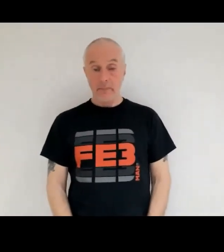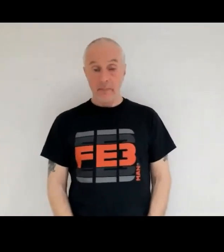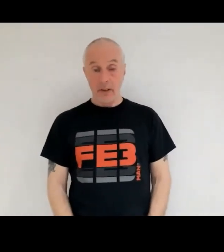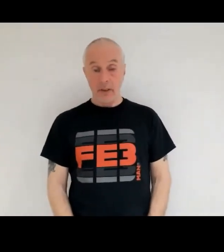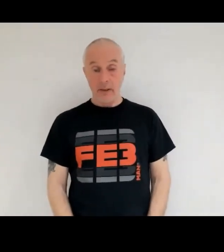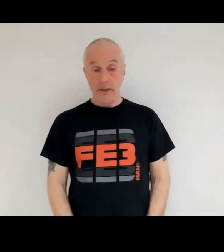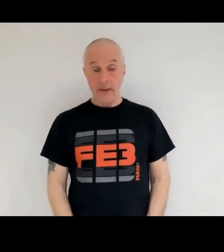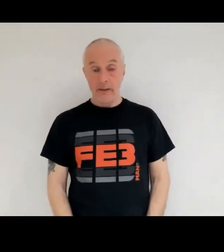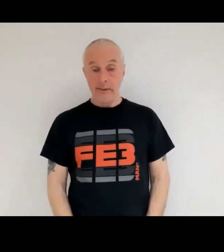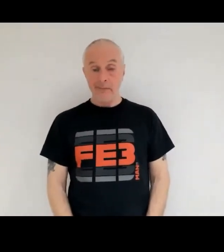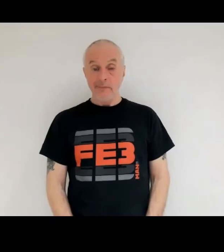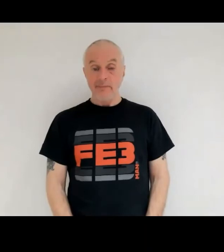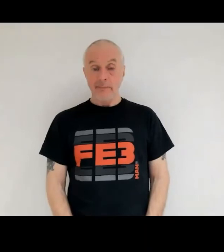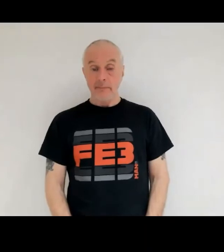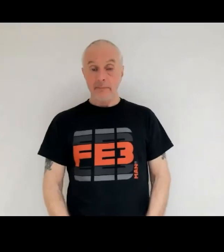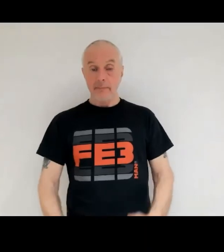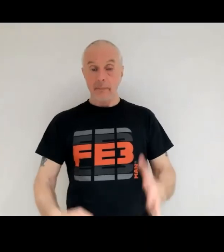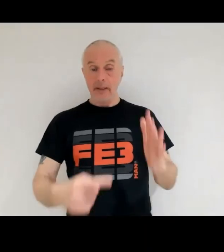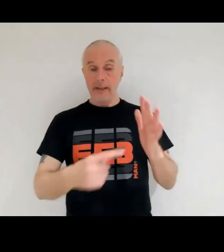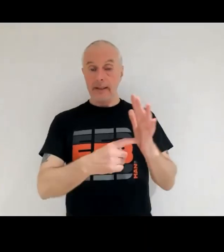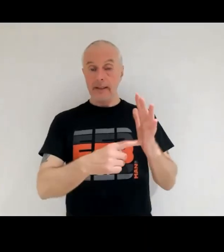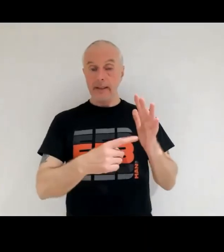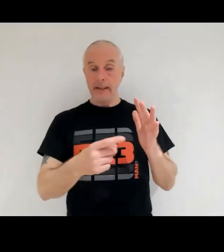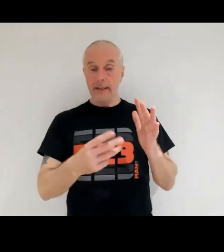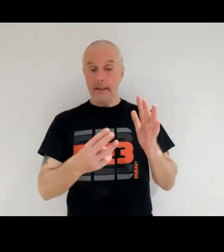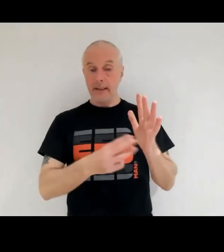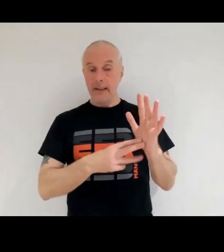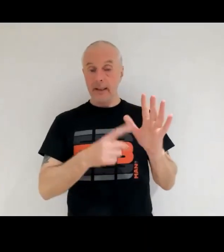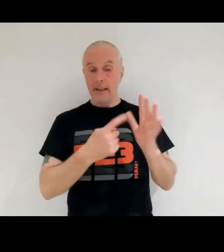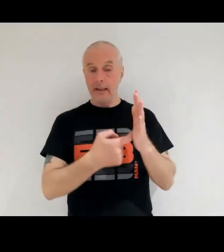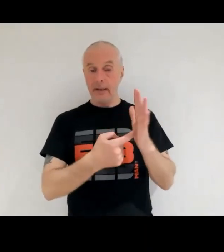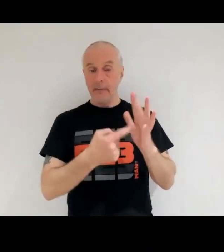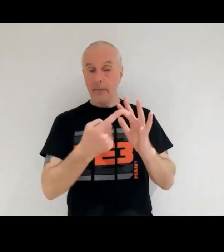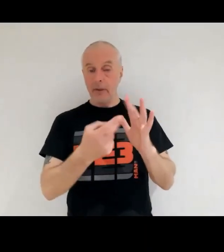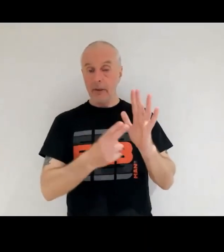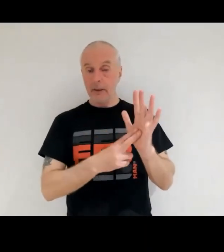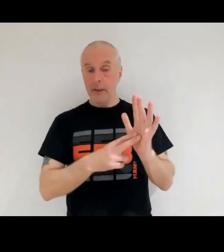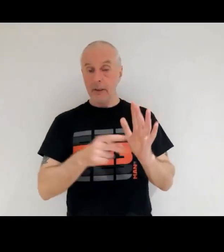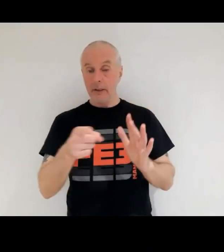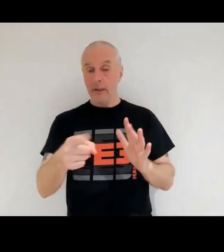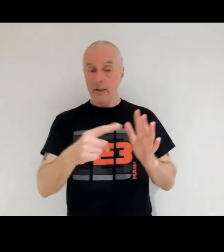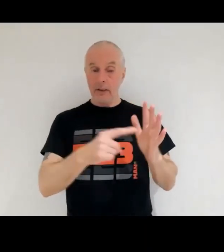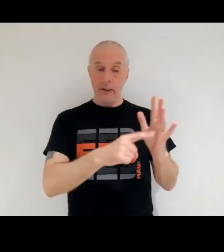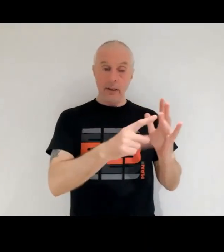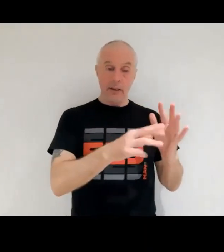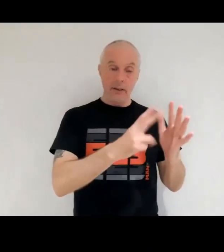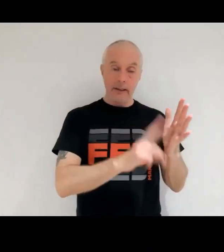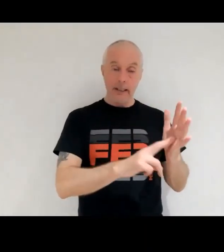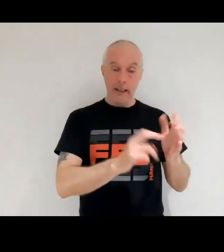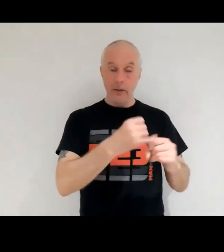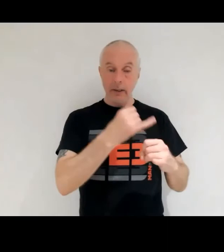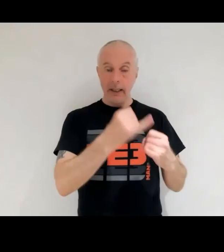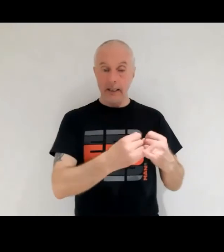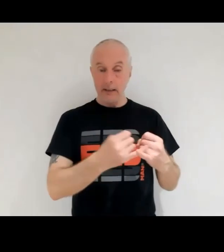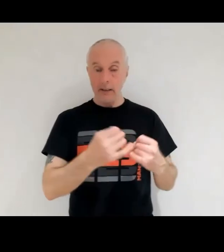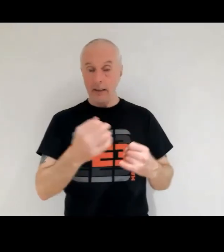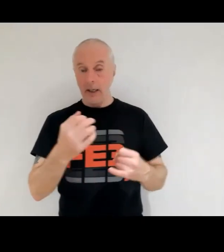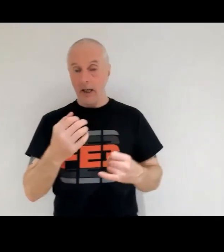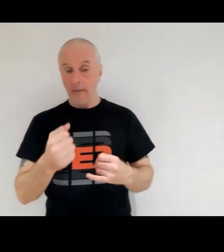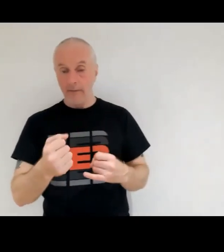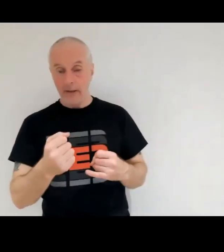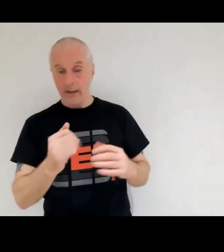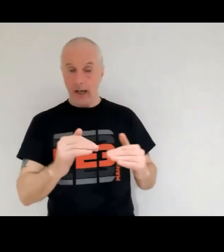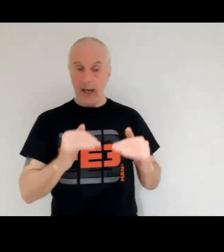To T Martin has messaged, do I understand that town gas had a significant concentration